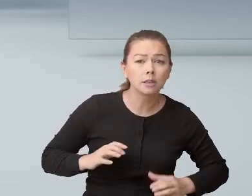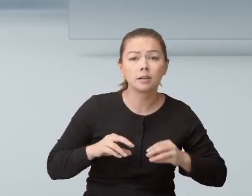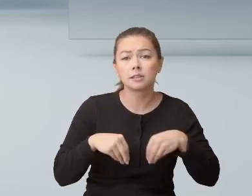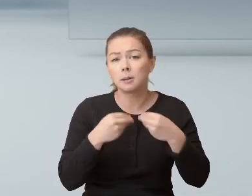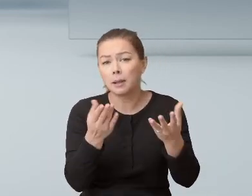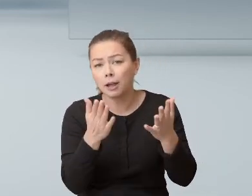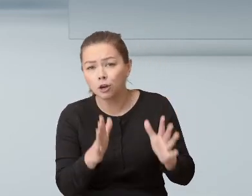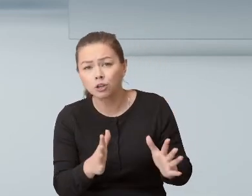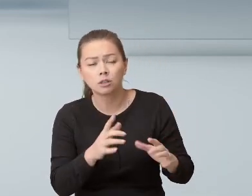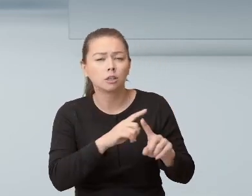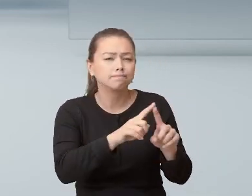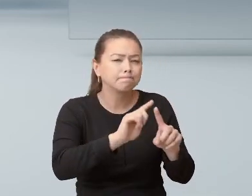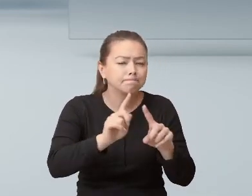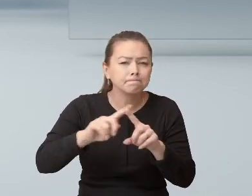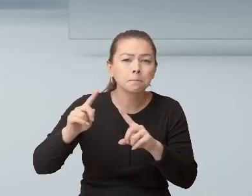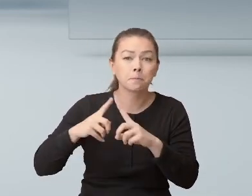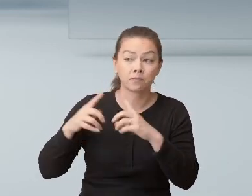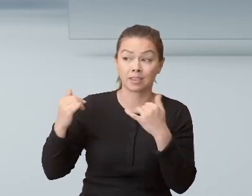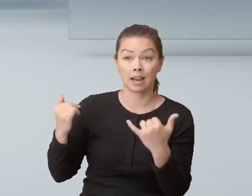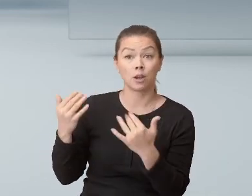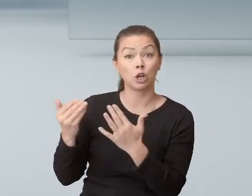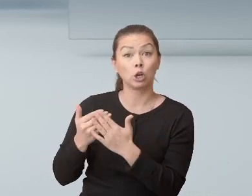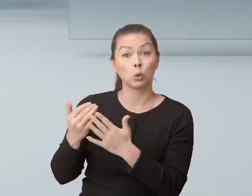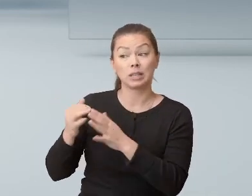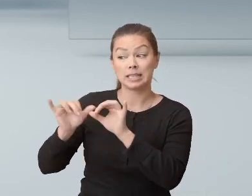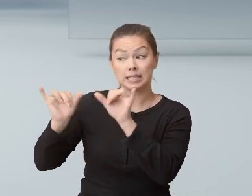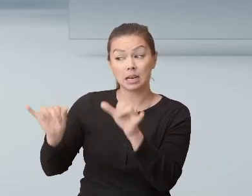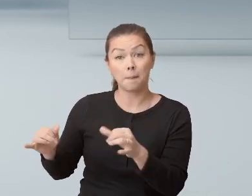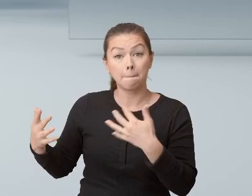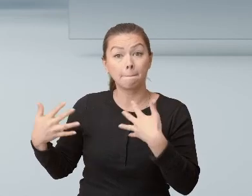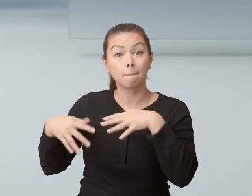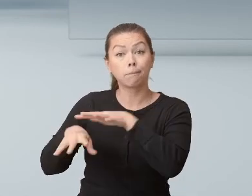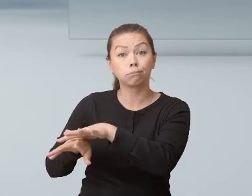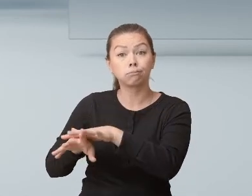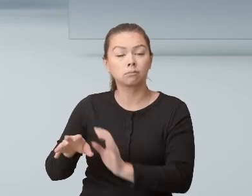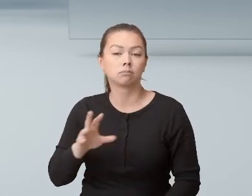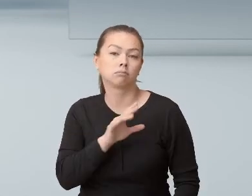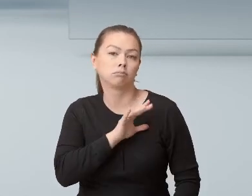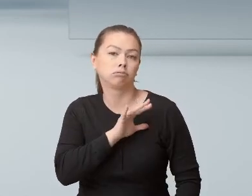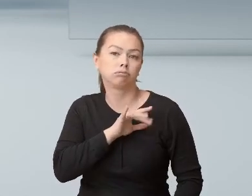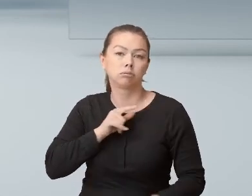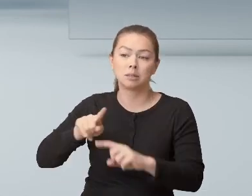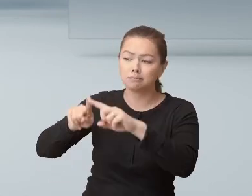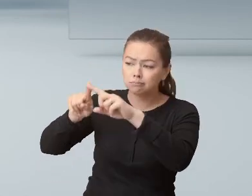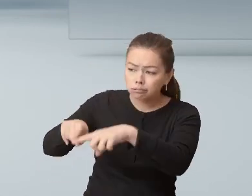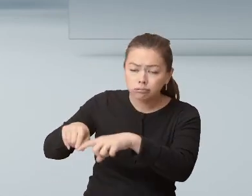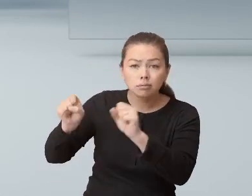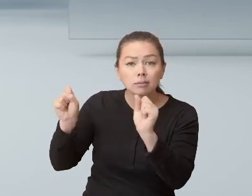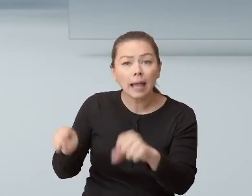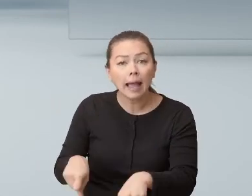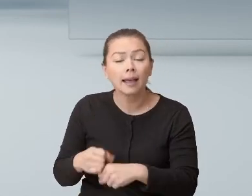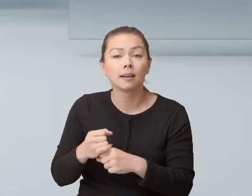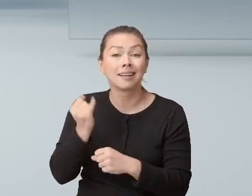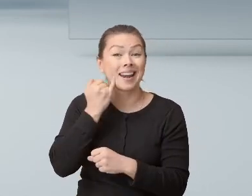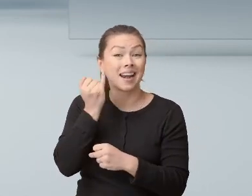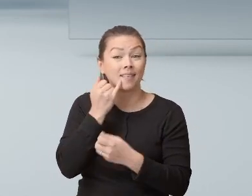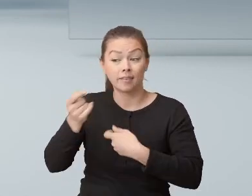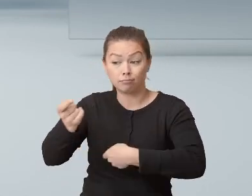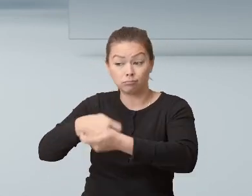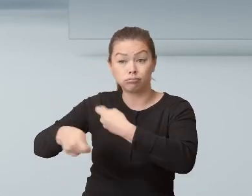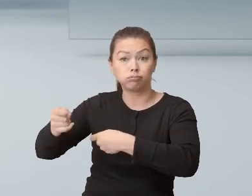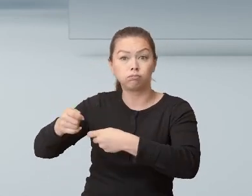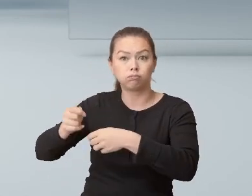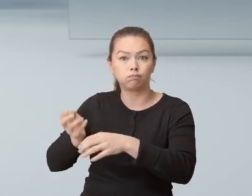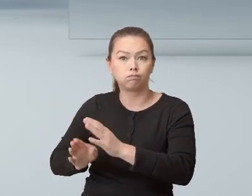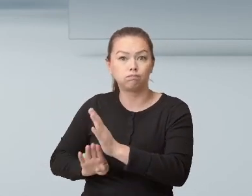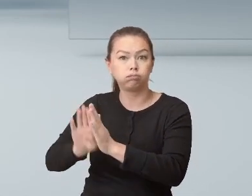effective ways to do integrations they're just reliable. They'll scale up with transaction loads that never had possible before. You don't have to babysit